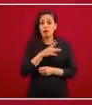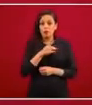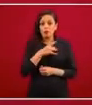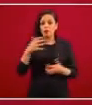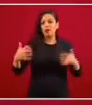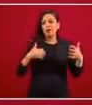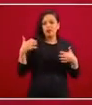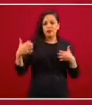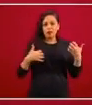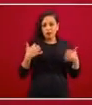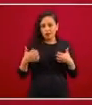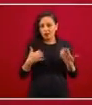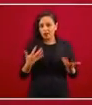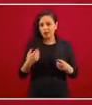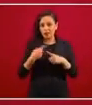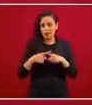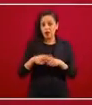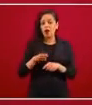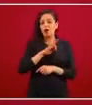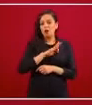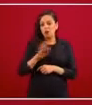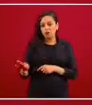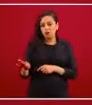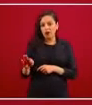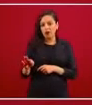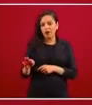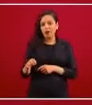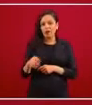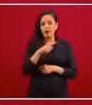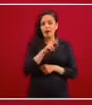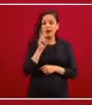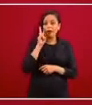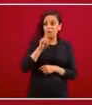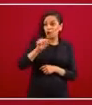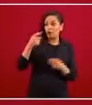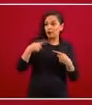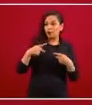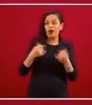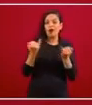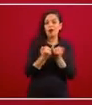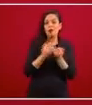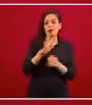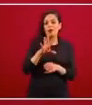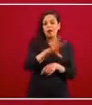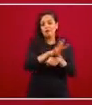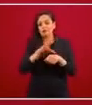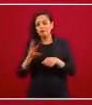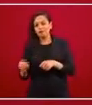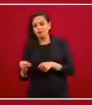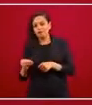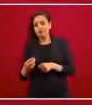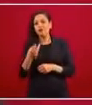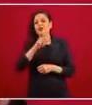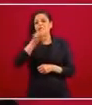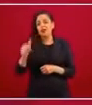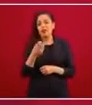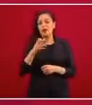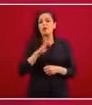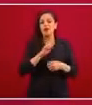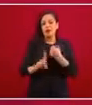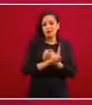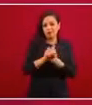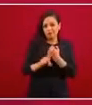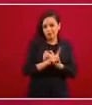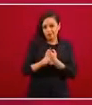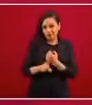try to prevent it, because if we show fear, we can propagate that fear